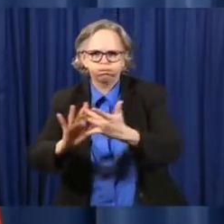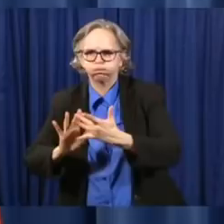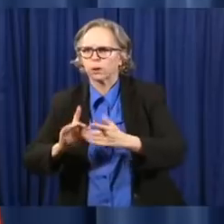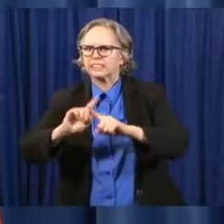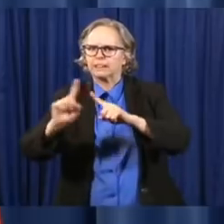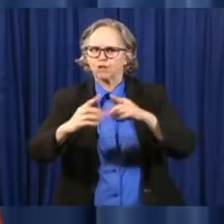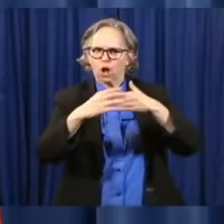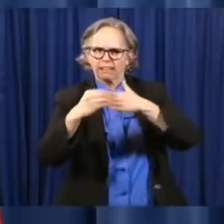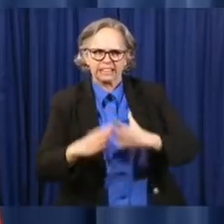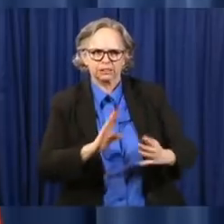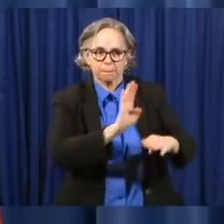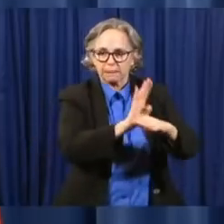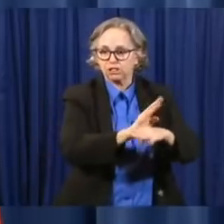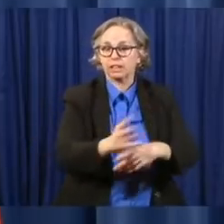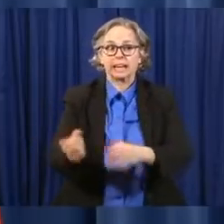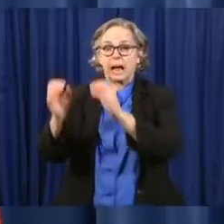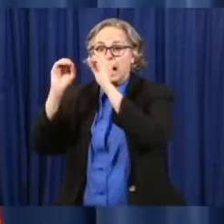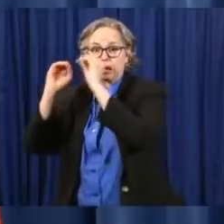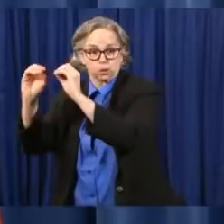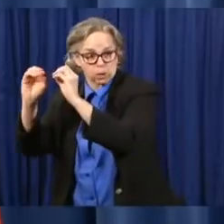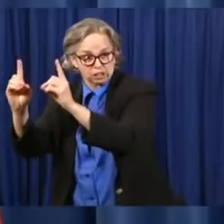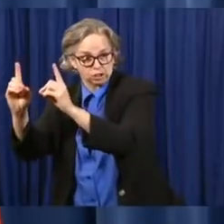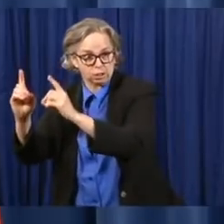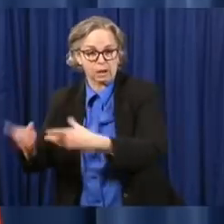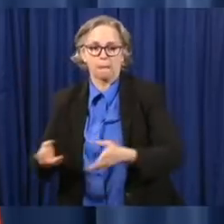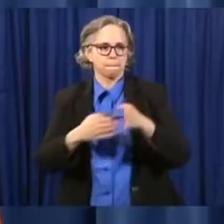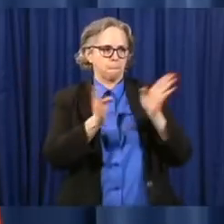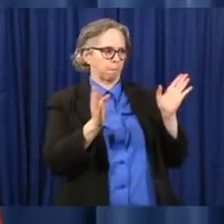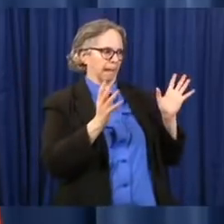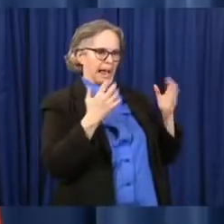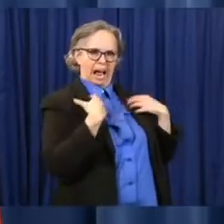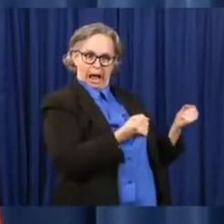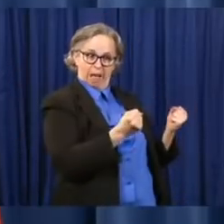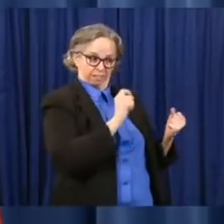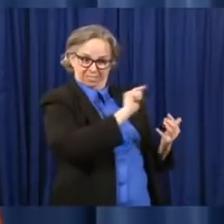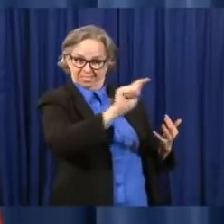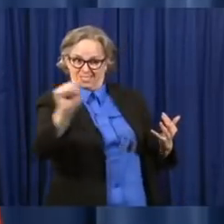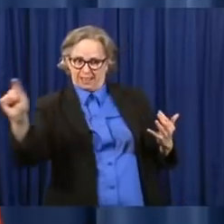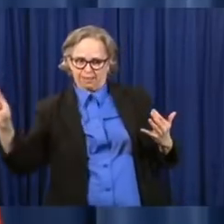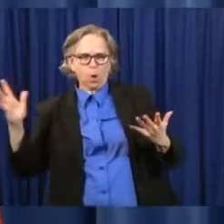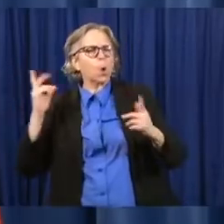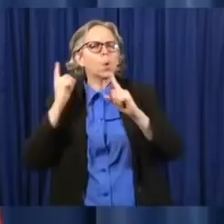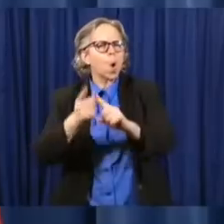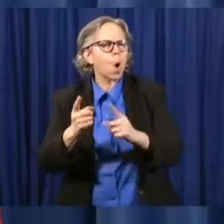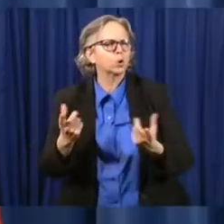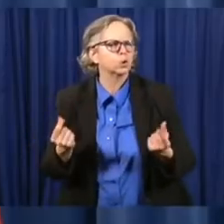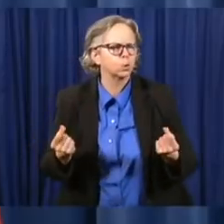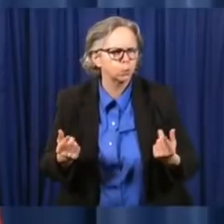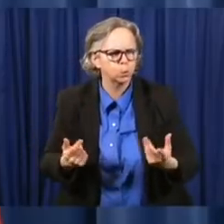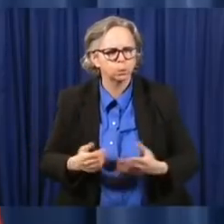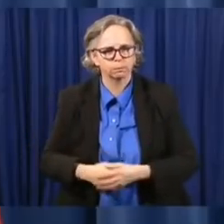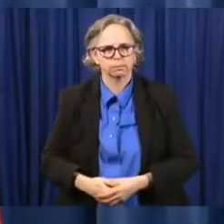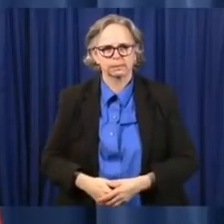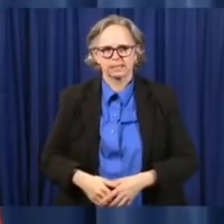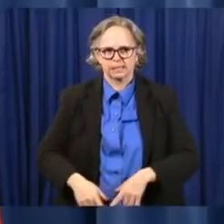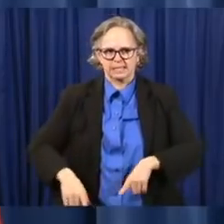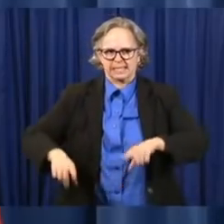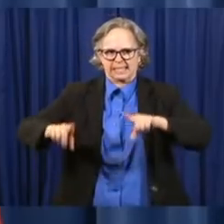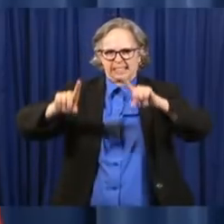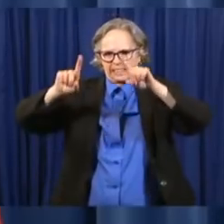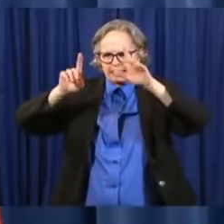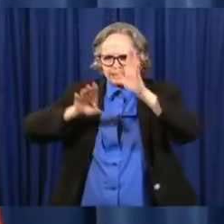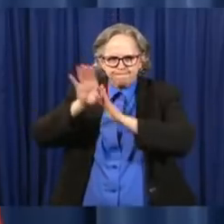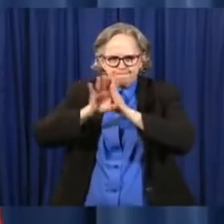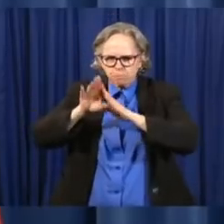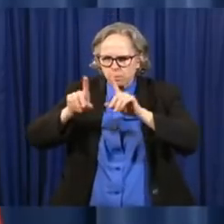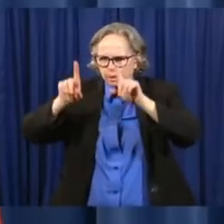health to be part of the effort to help us source critical testing items. And they will work also